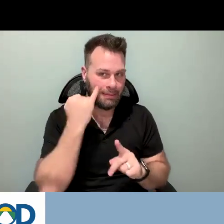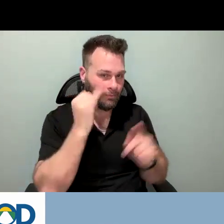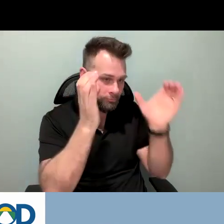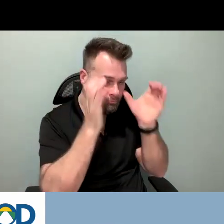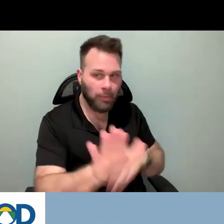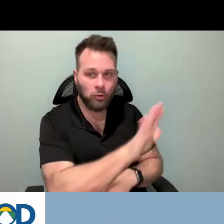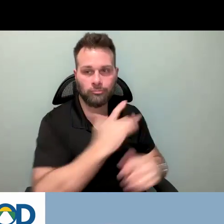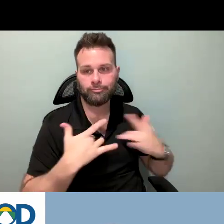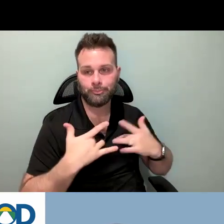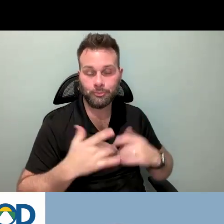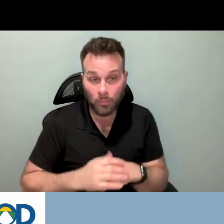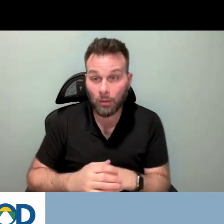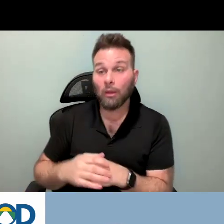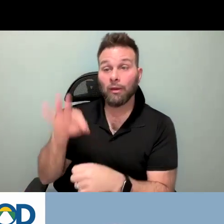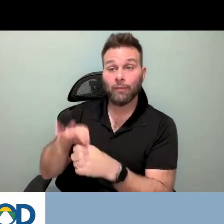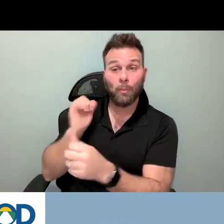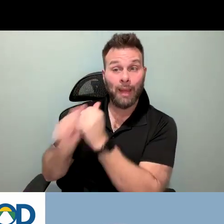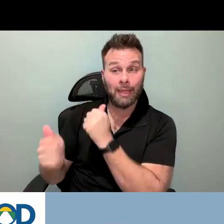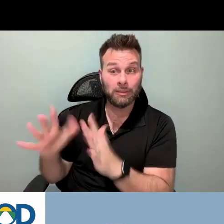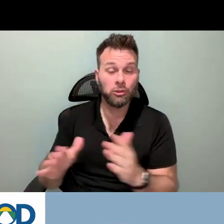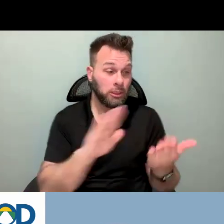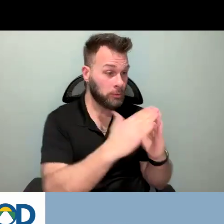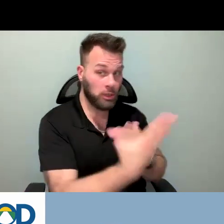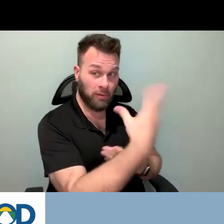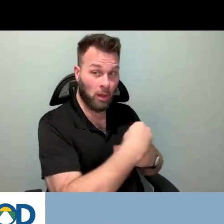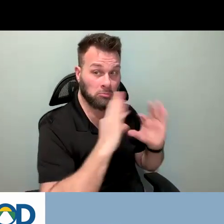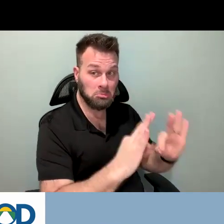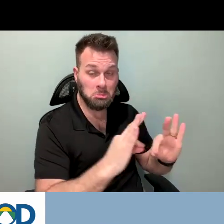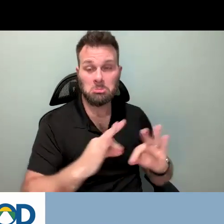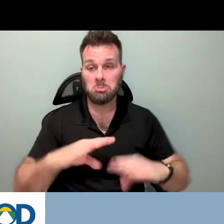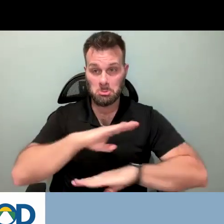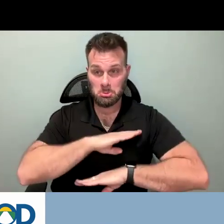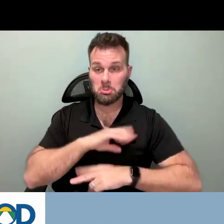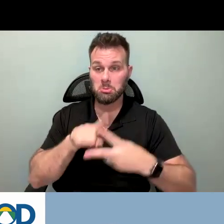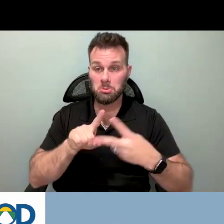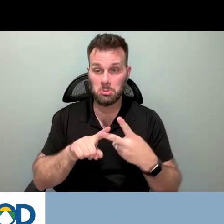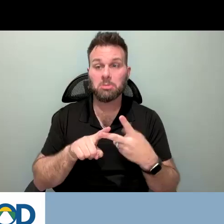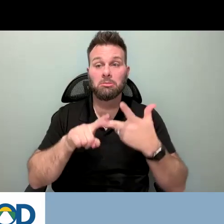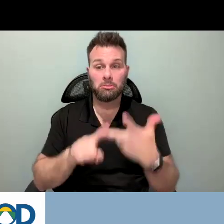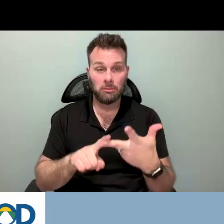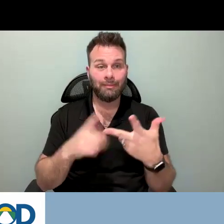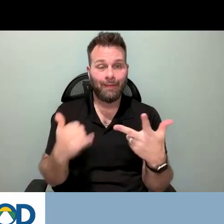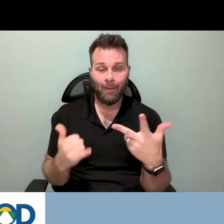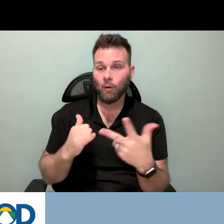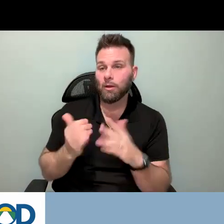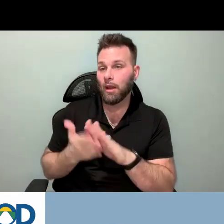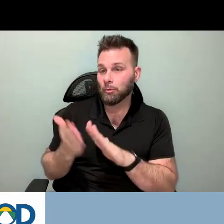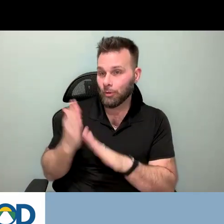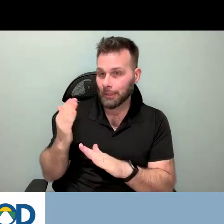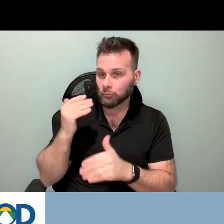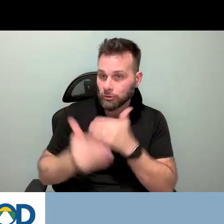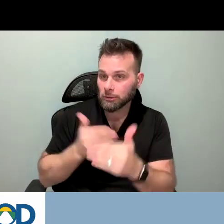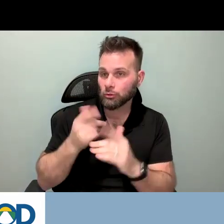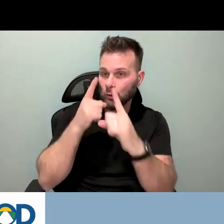Once the vote has been passed and the community is engaged, the next step is establishing these operating procedures and goals that define how the COD will